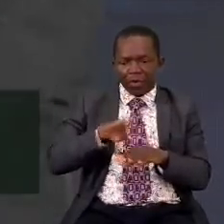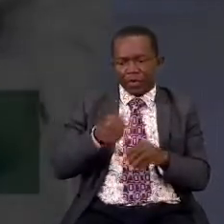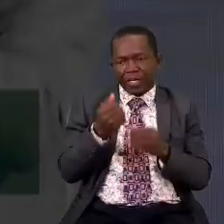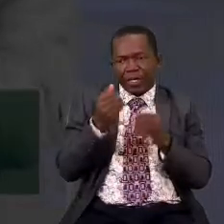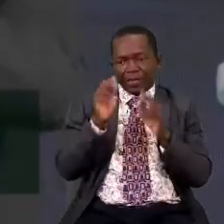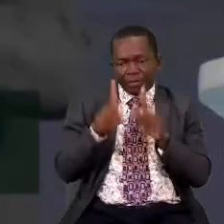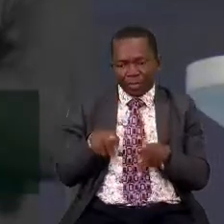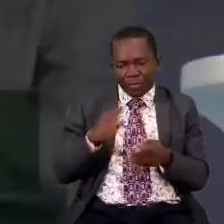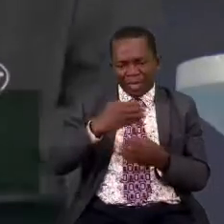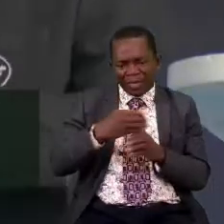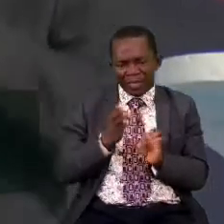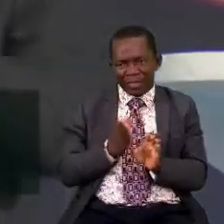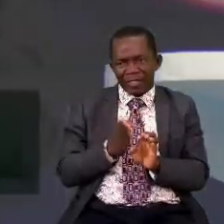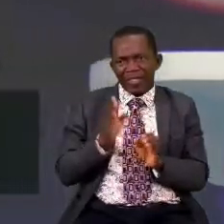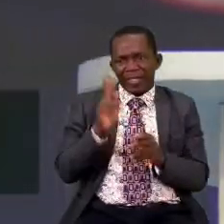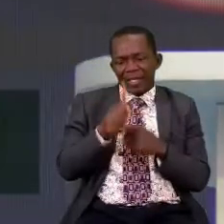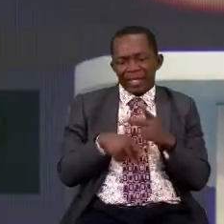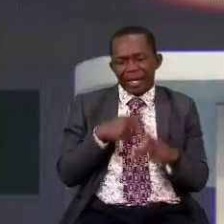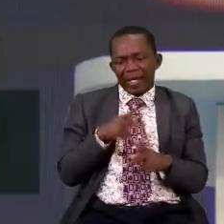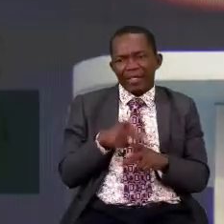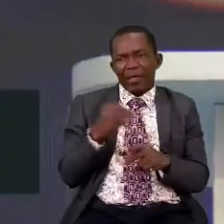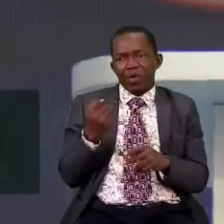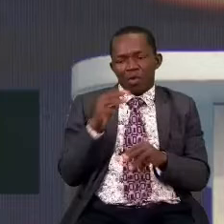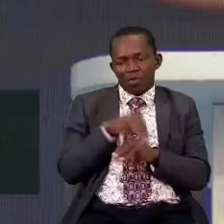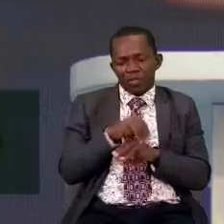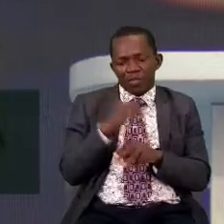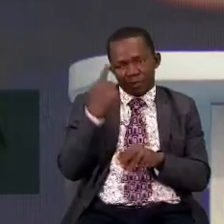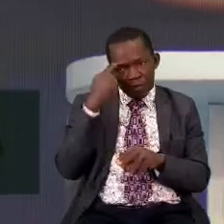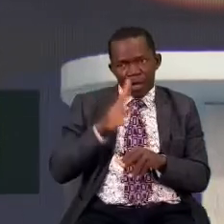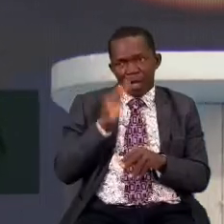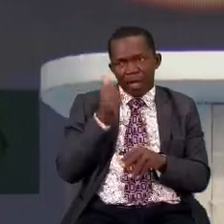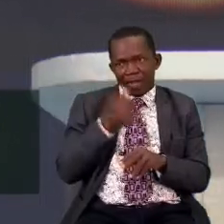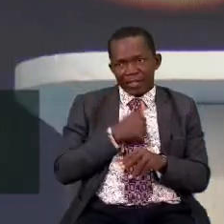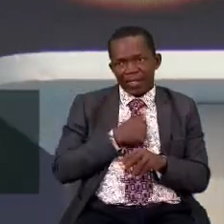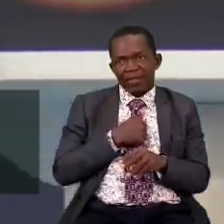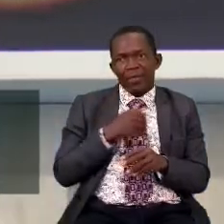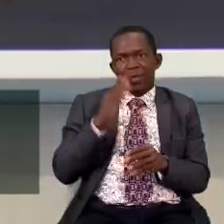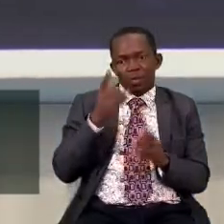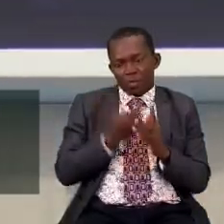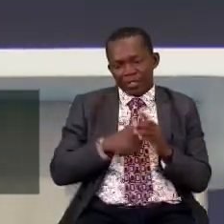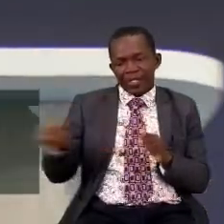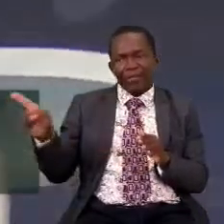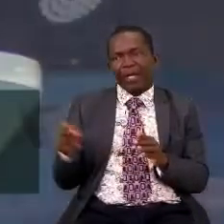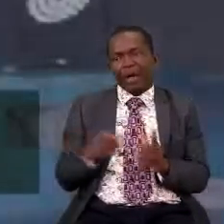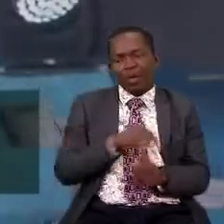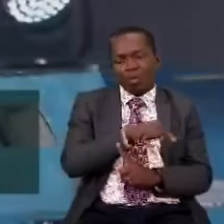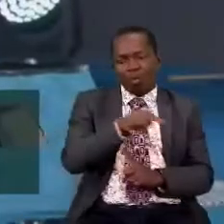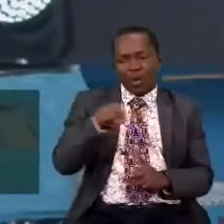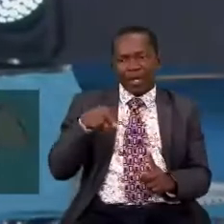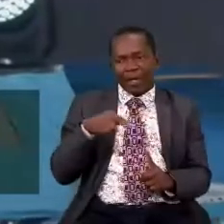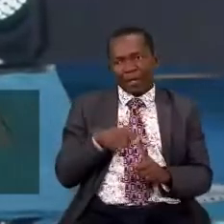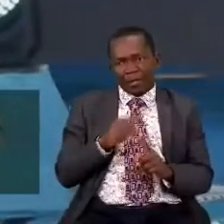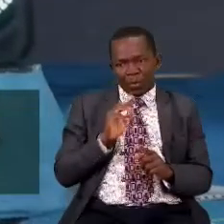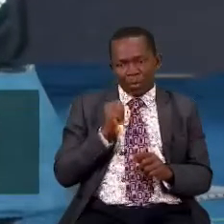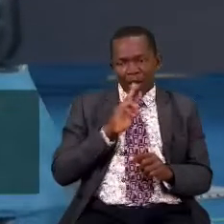away when we're truly converted and God himself, he defines where